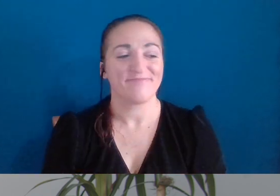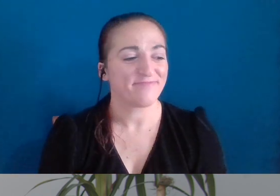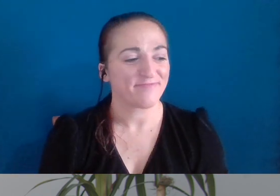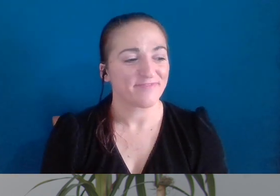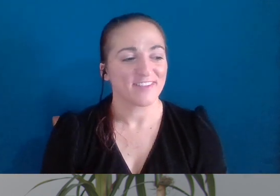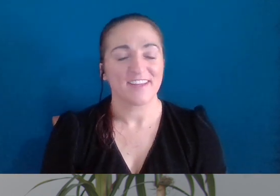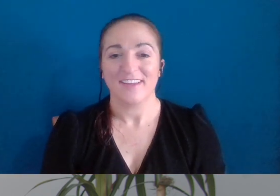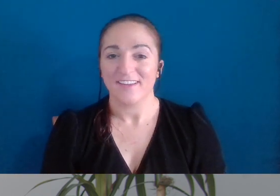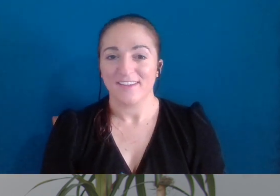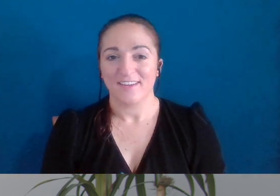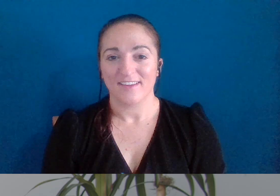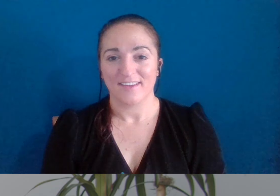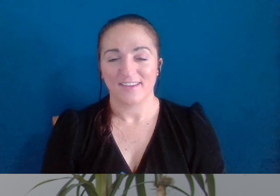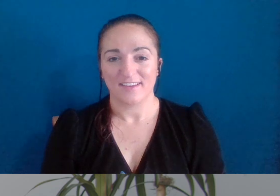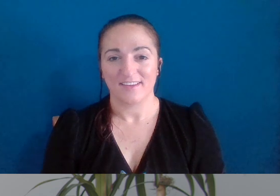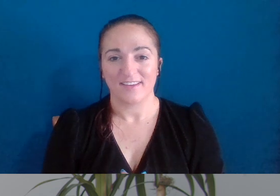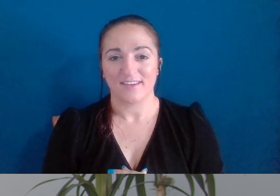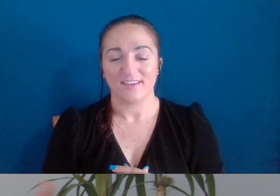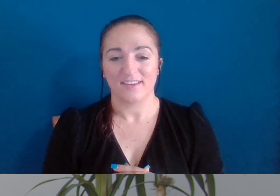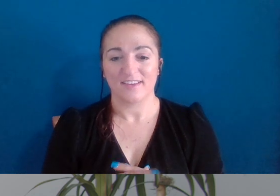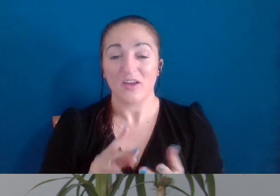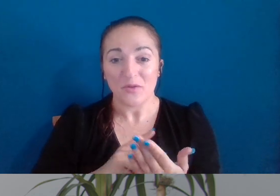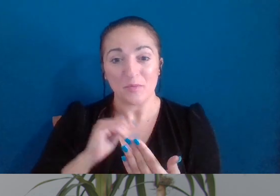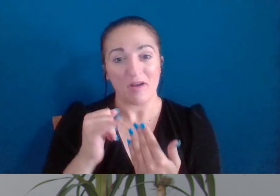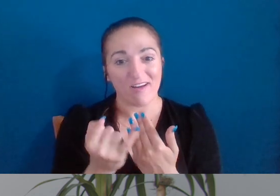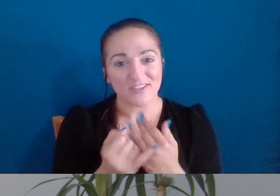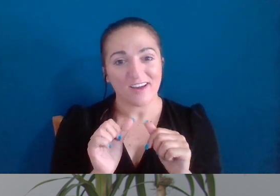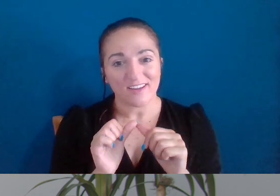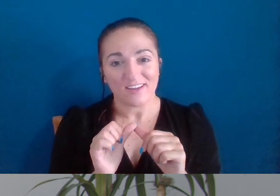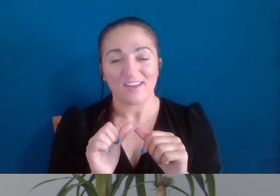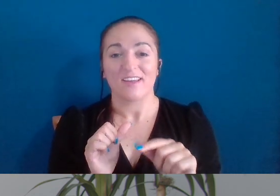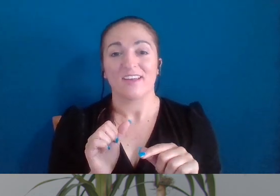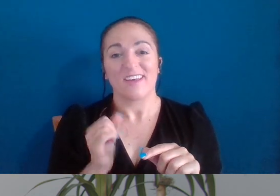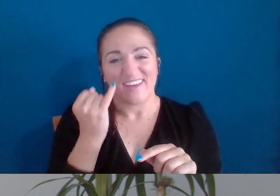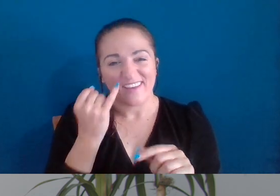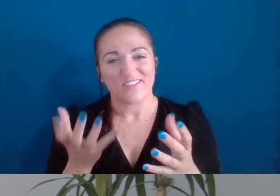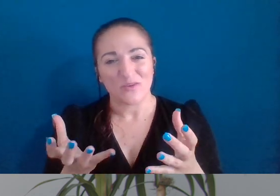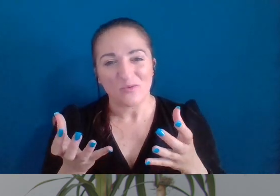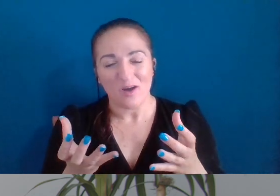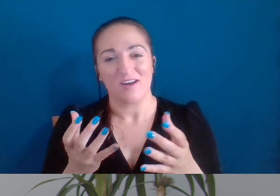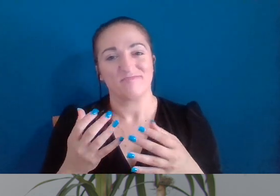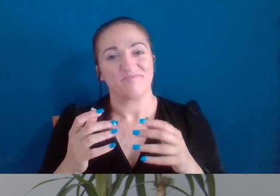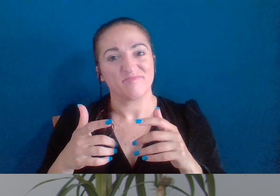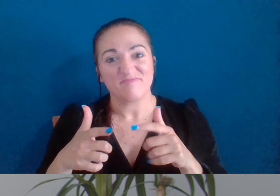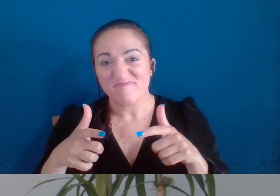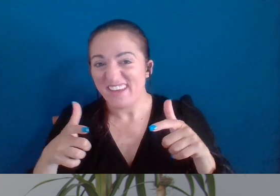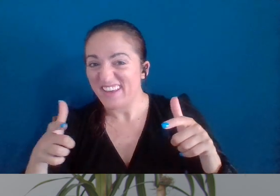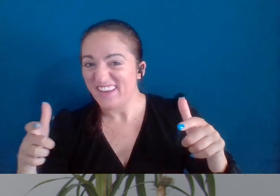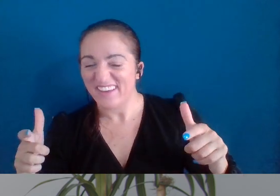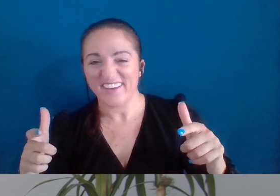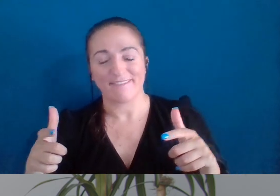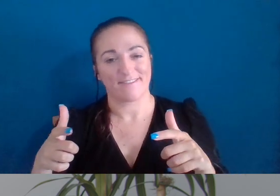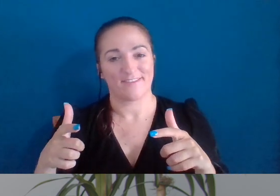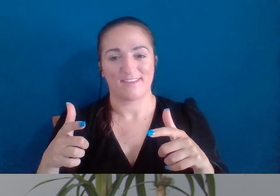And so you can keep doing this project and building on it. And you can cover your entire mesh